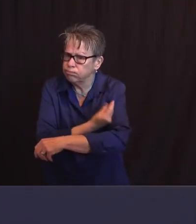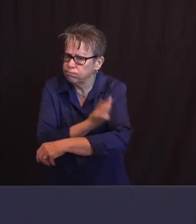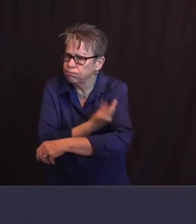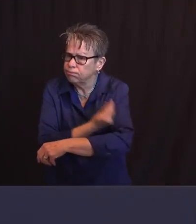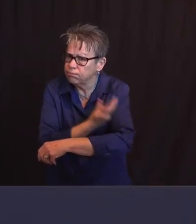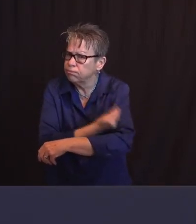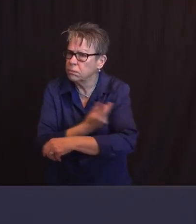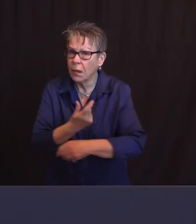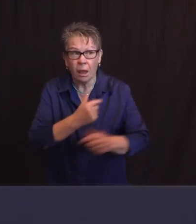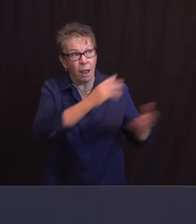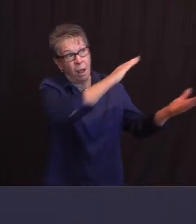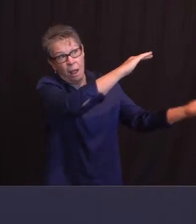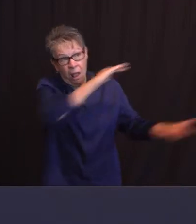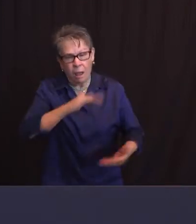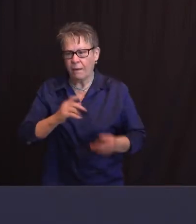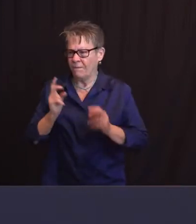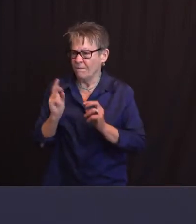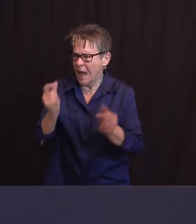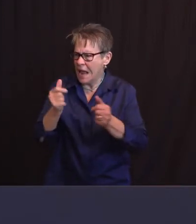Nikita.